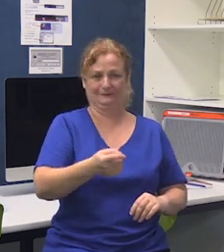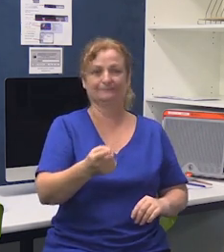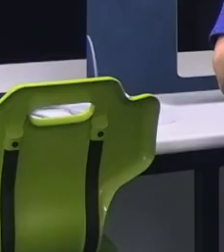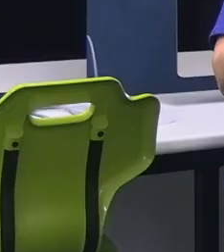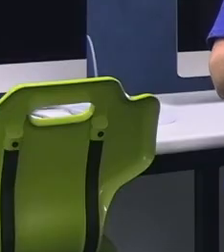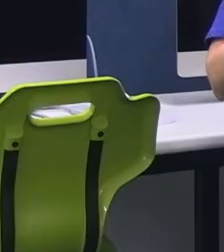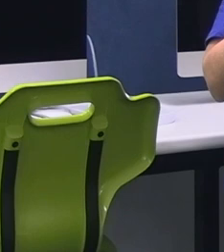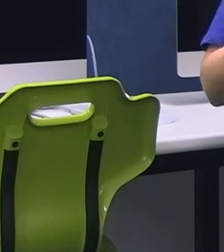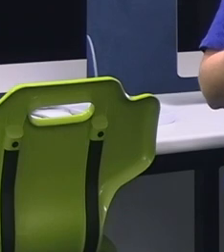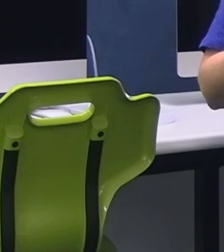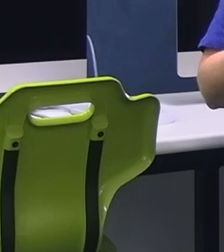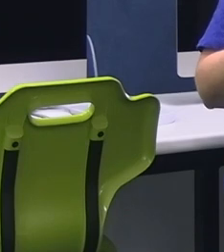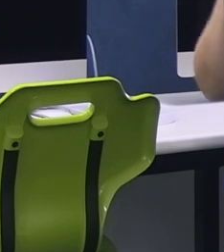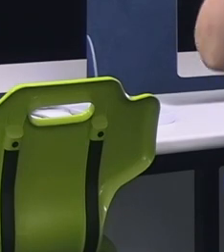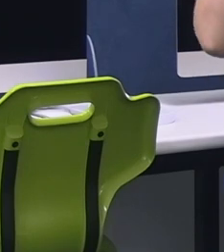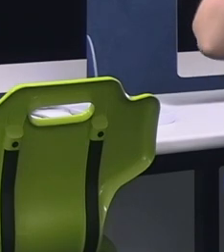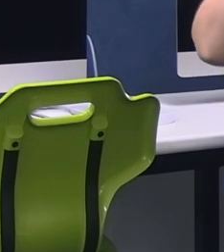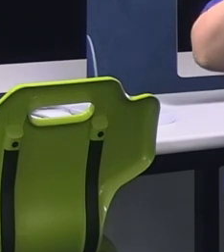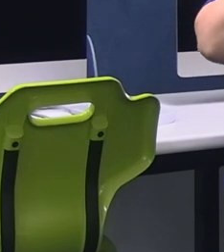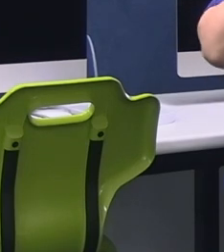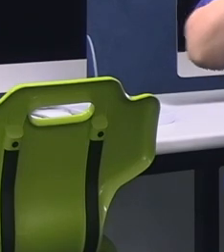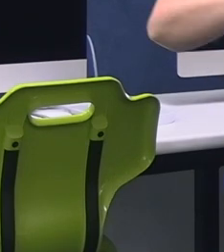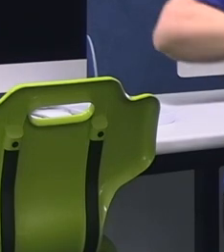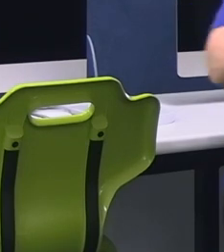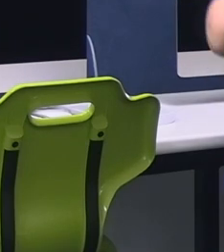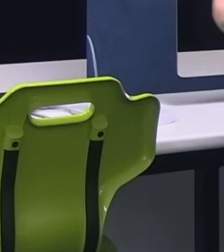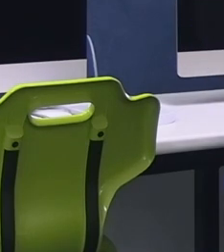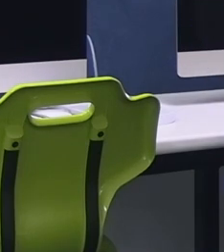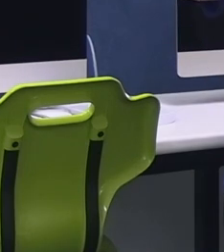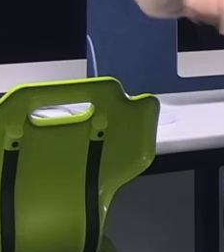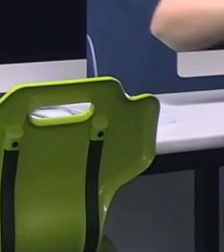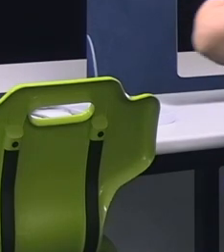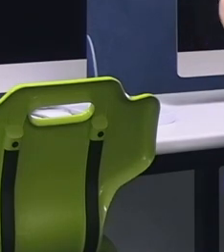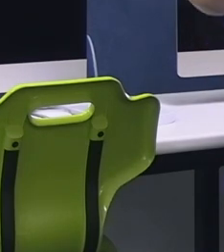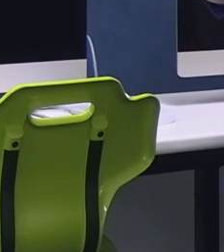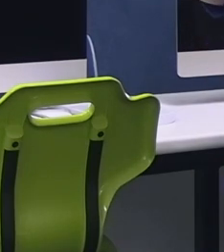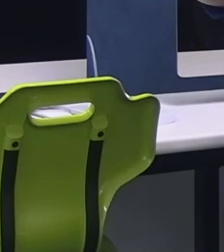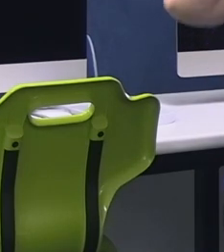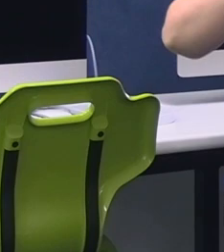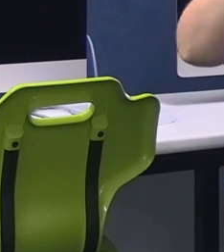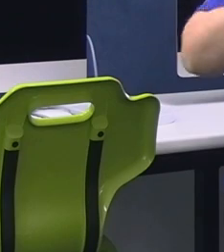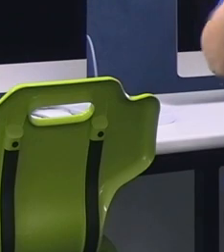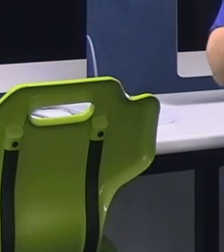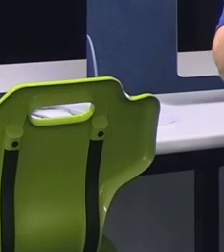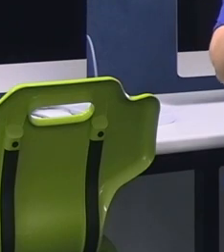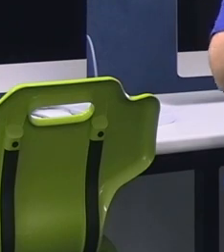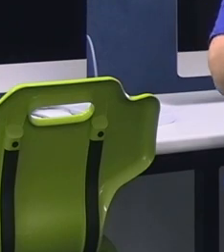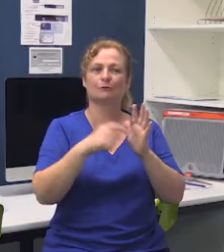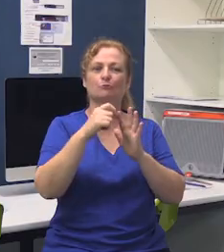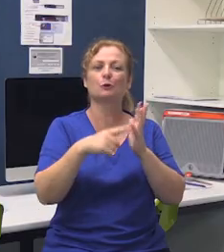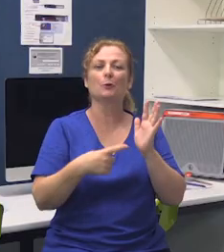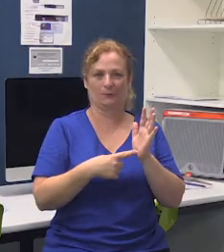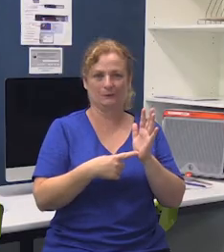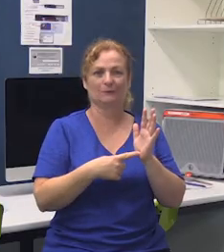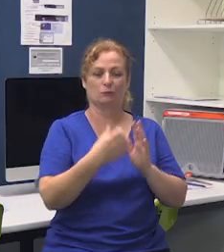So at the moment the electricity is flowing around the circuit. We know that because there's an output at our load. That